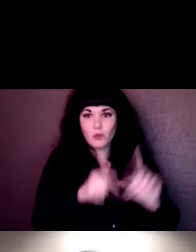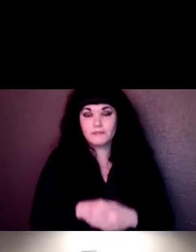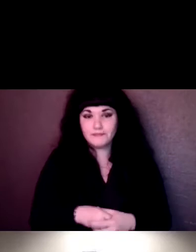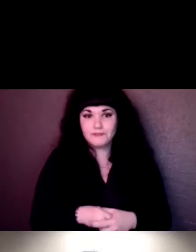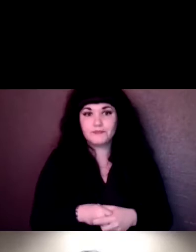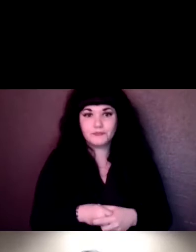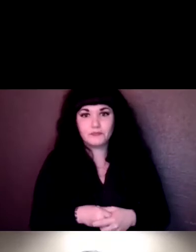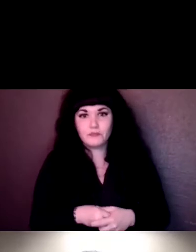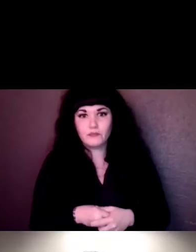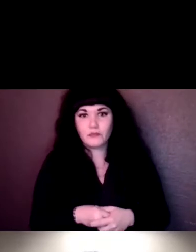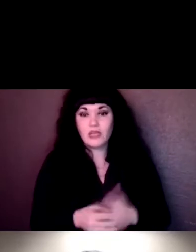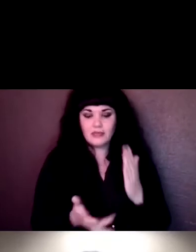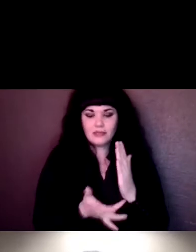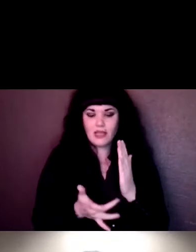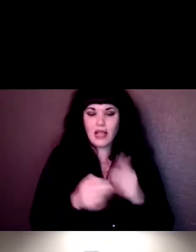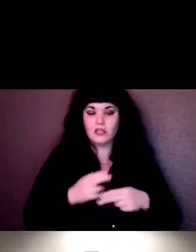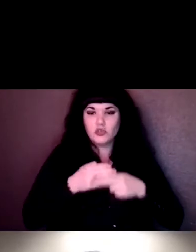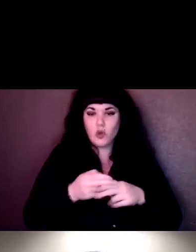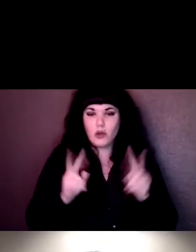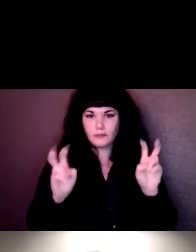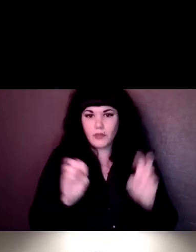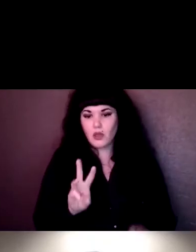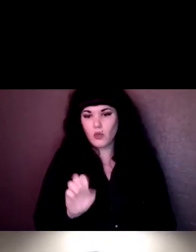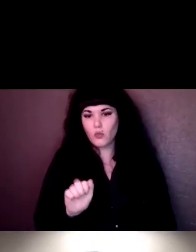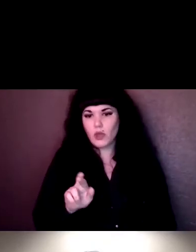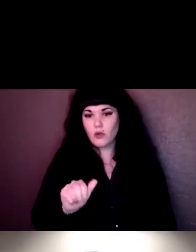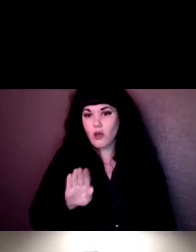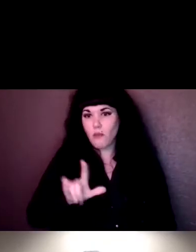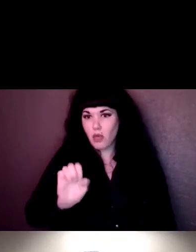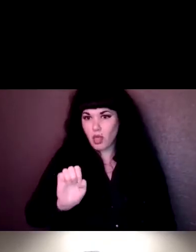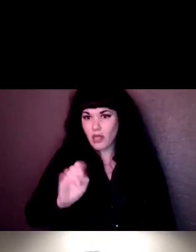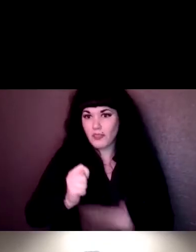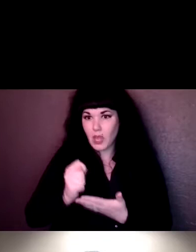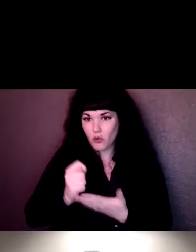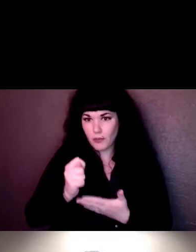So this technology I call wearable therapy, it is something I